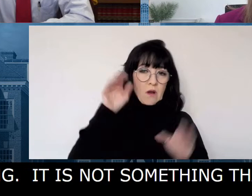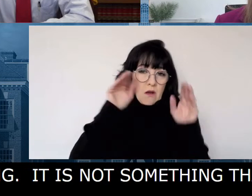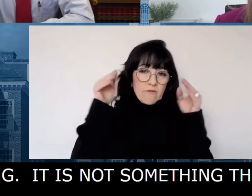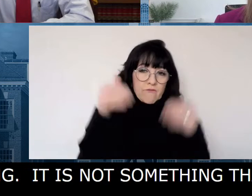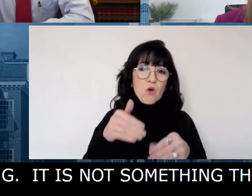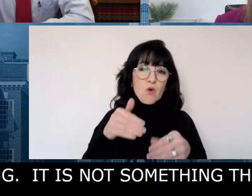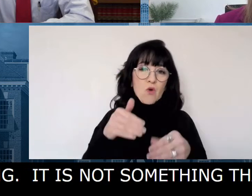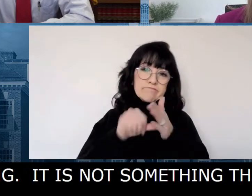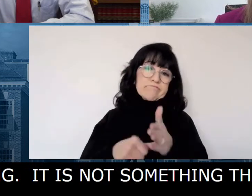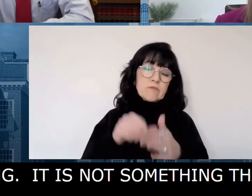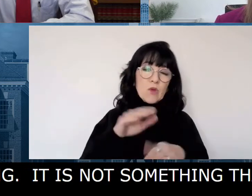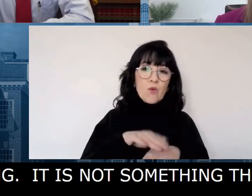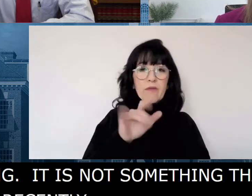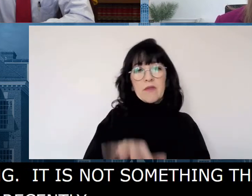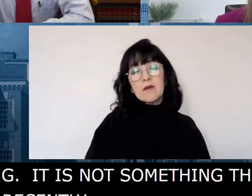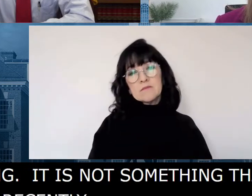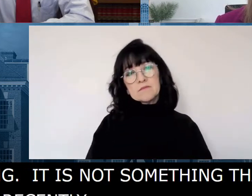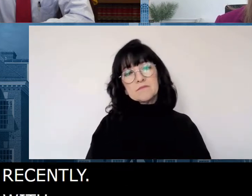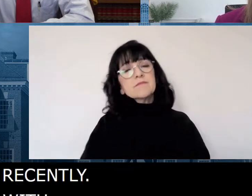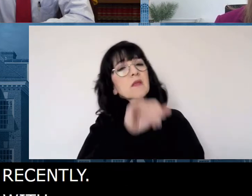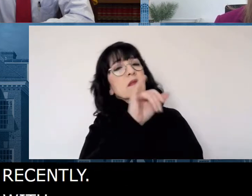With the dismissal of